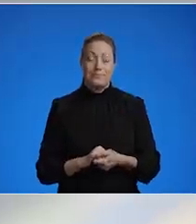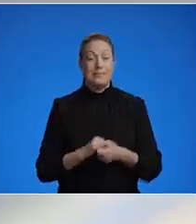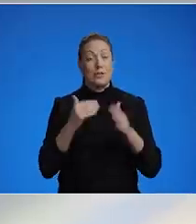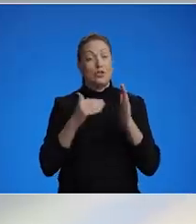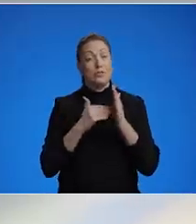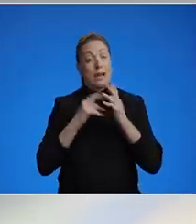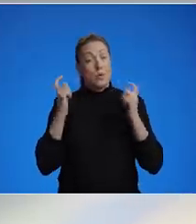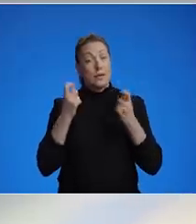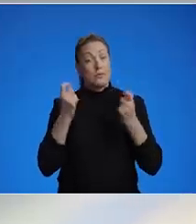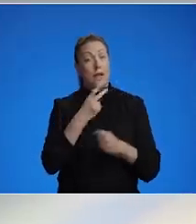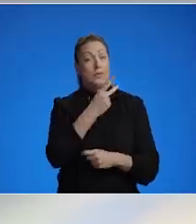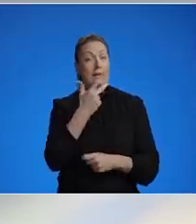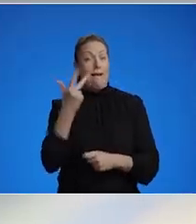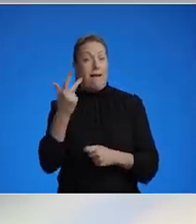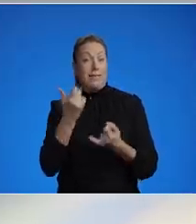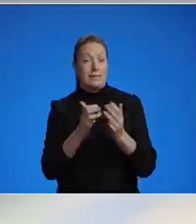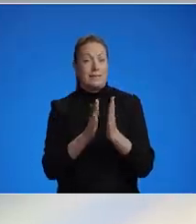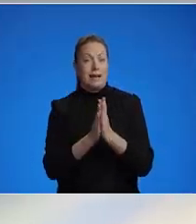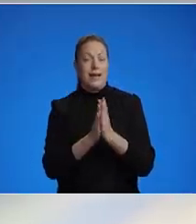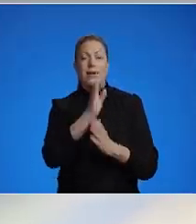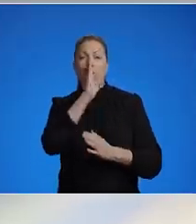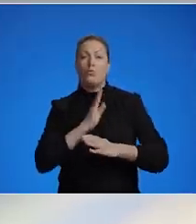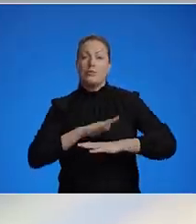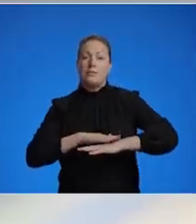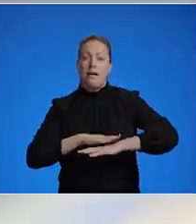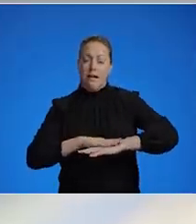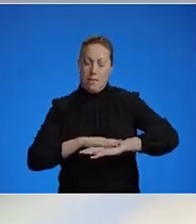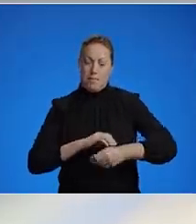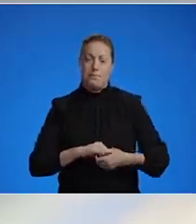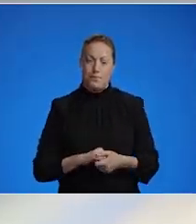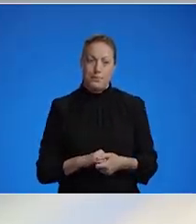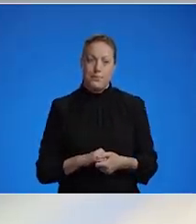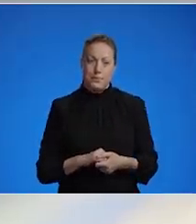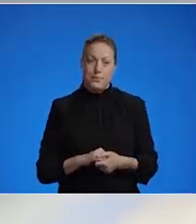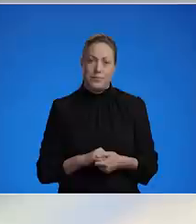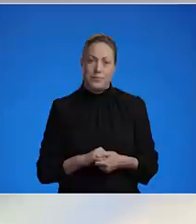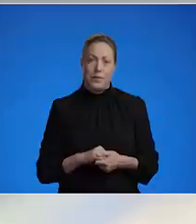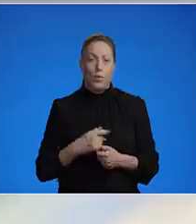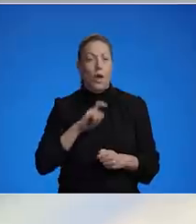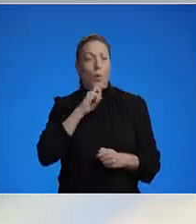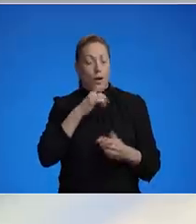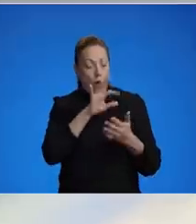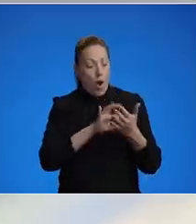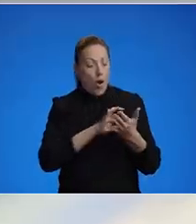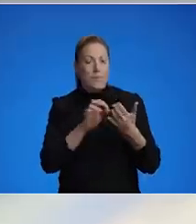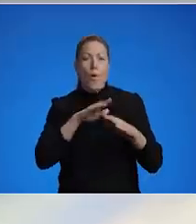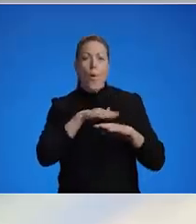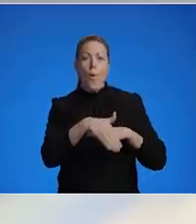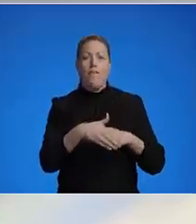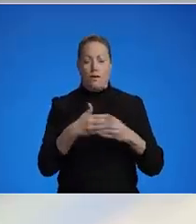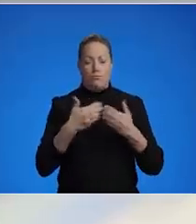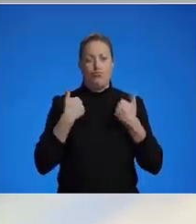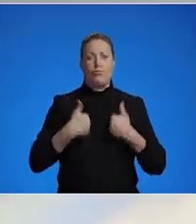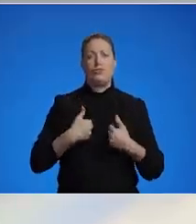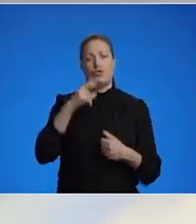Today we celebrate the 28th Sunday in Ordinary Time, and we get to hear about the familiar gospel of the rich young man.